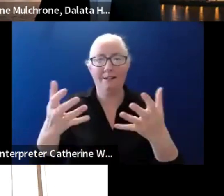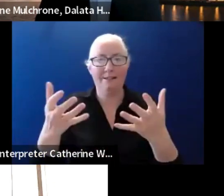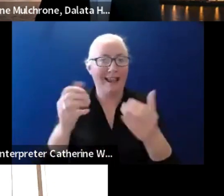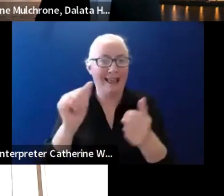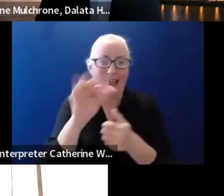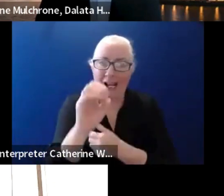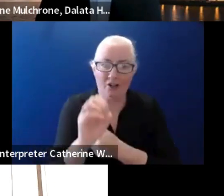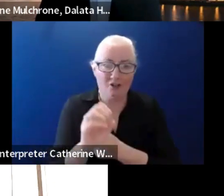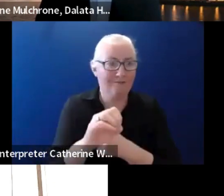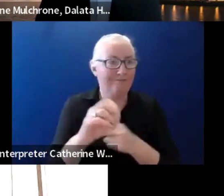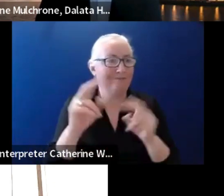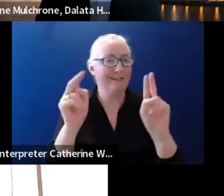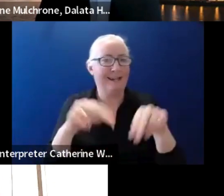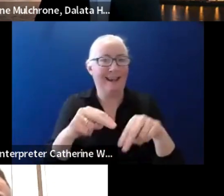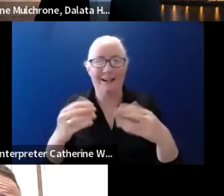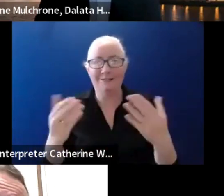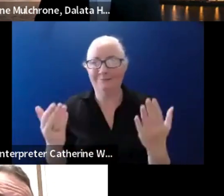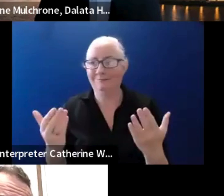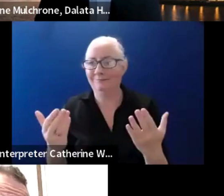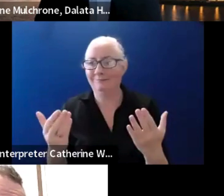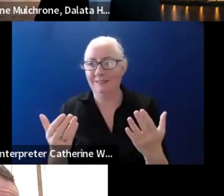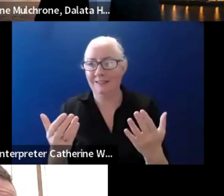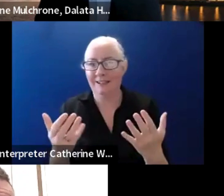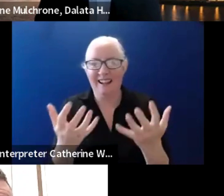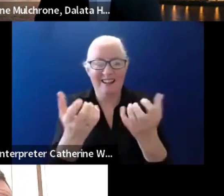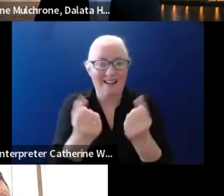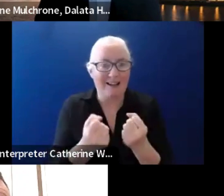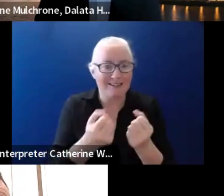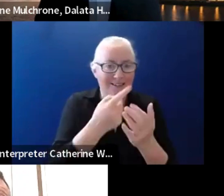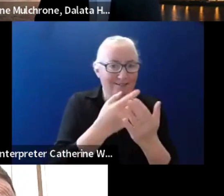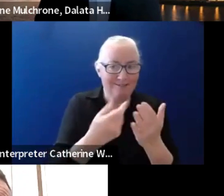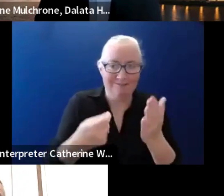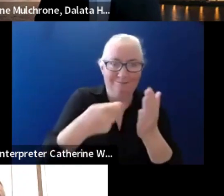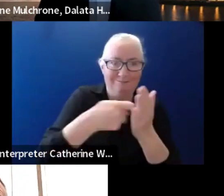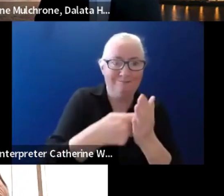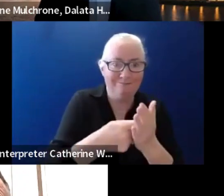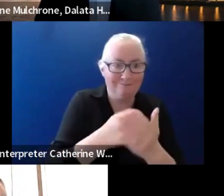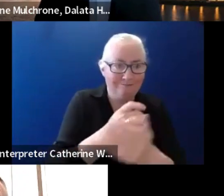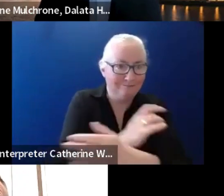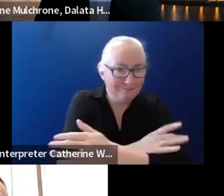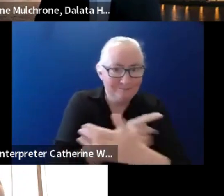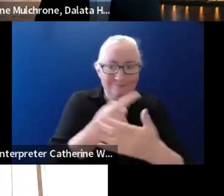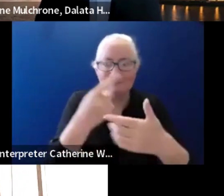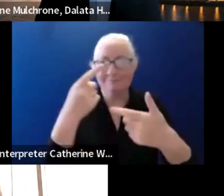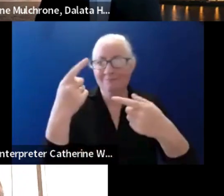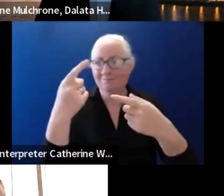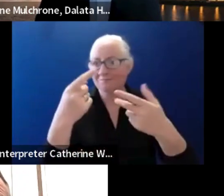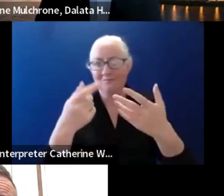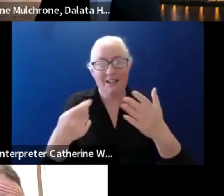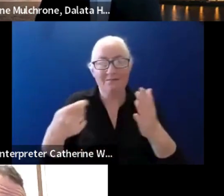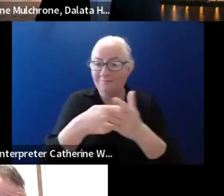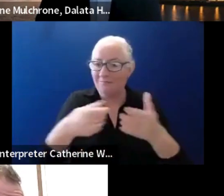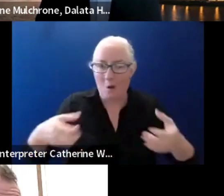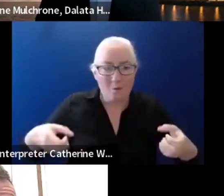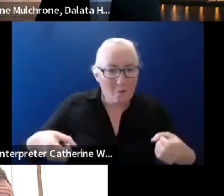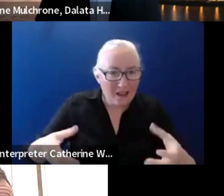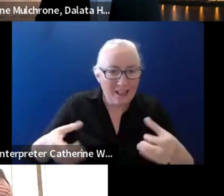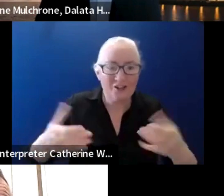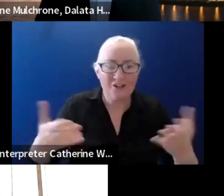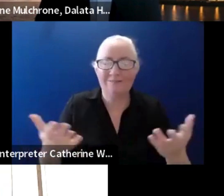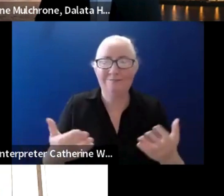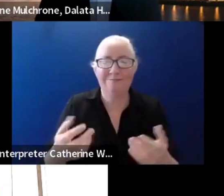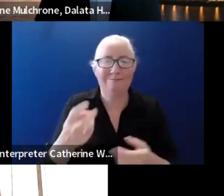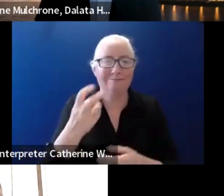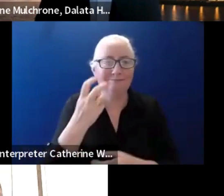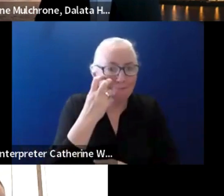aging, it can be all sorts of situations on top of wheelchairs or visual